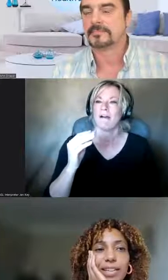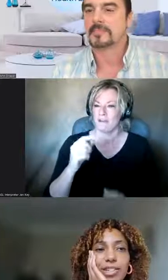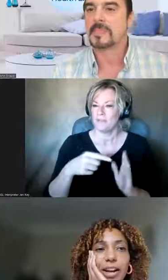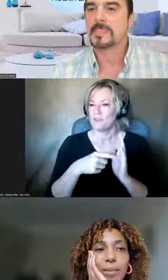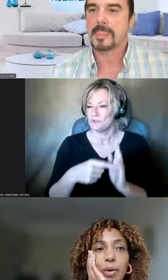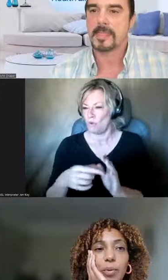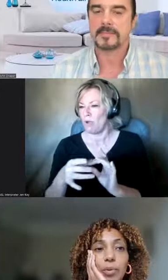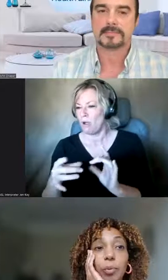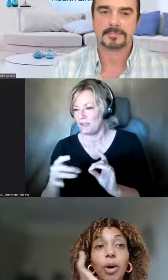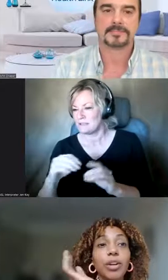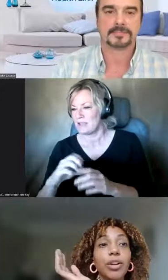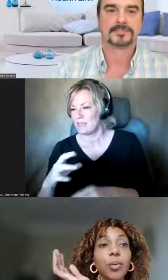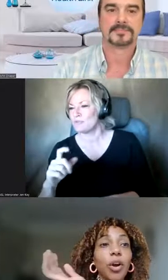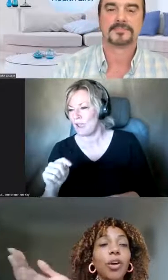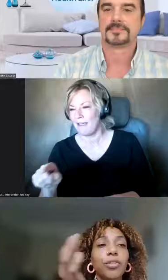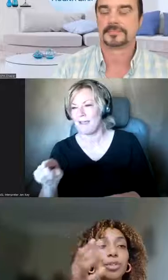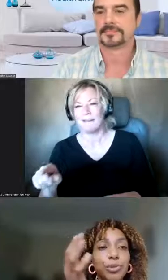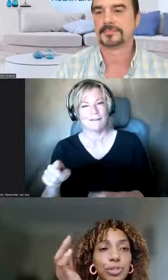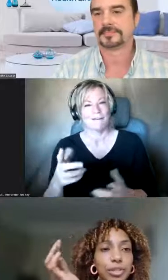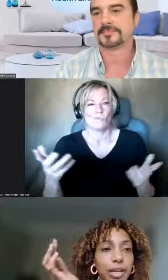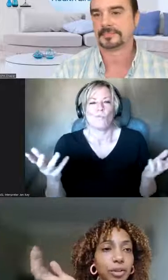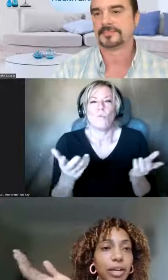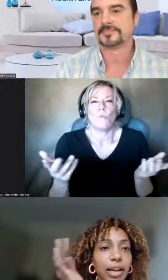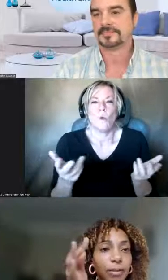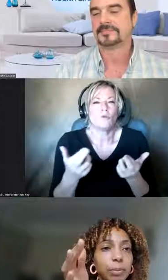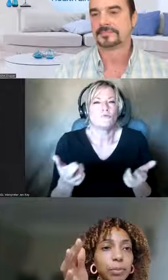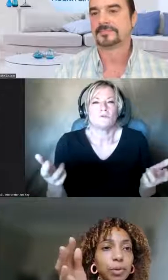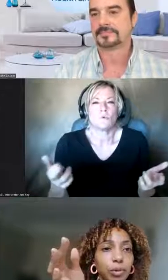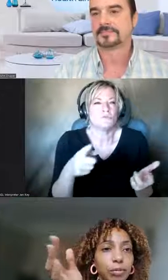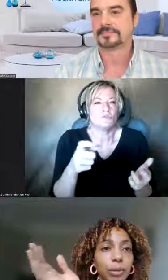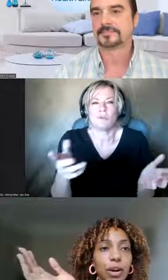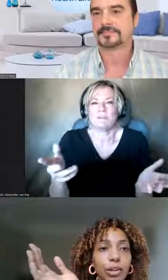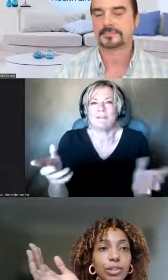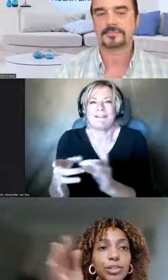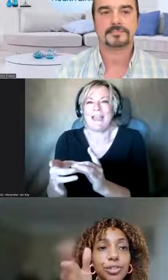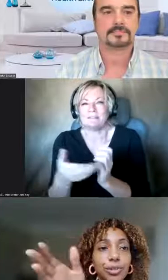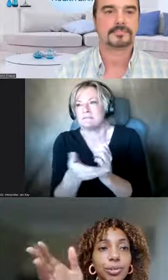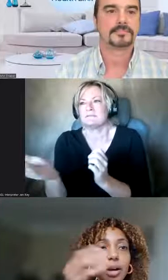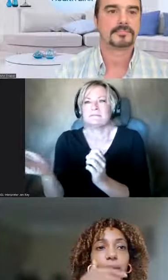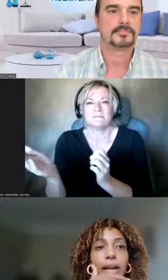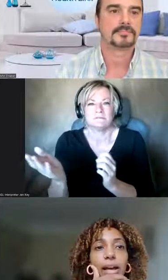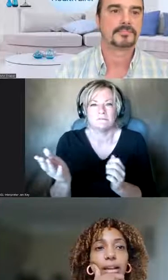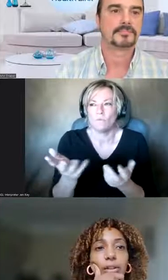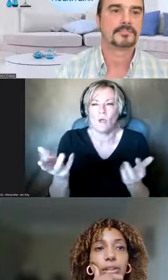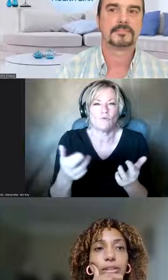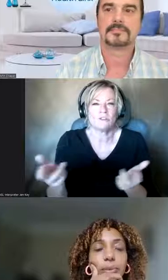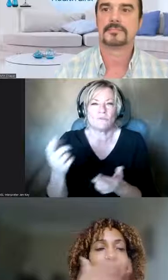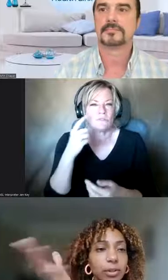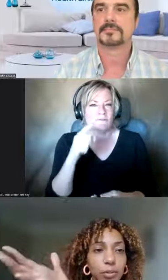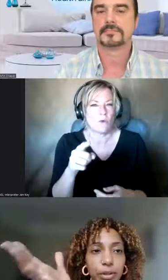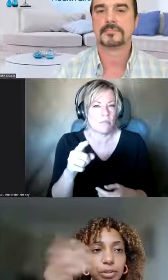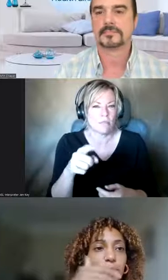the chat about, what are the resources that you could connect people who are frequent callers to, including